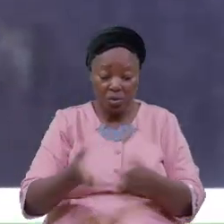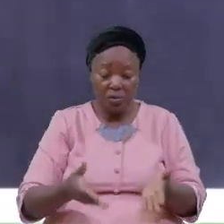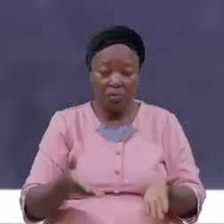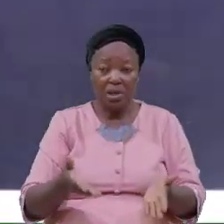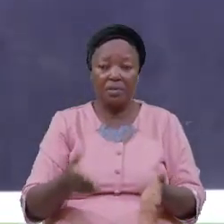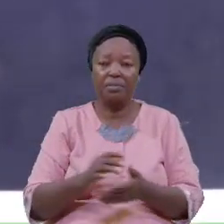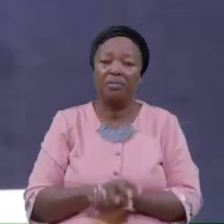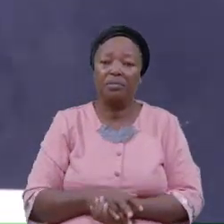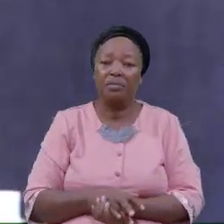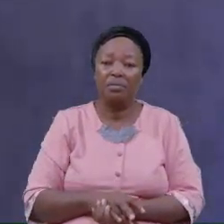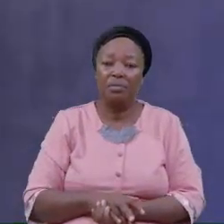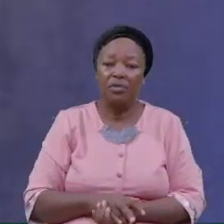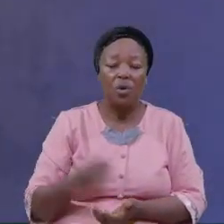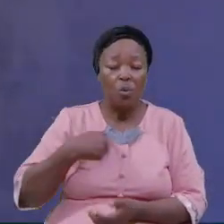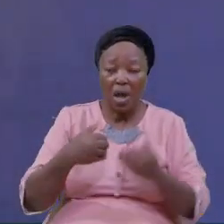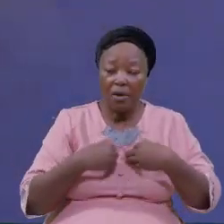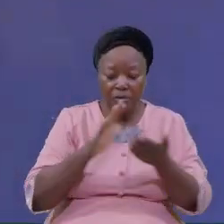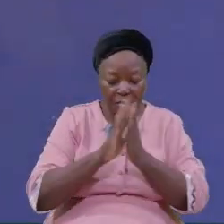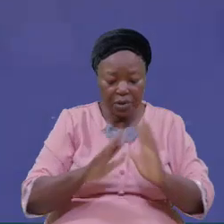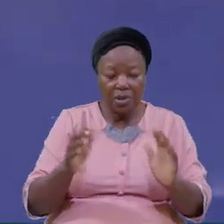We have peace with each other.